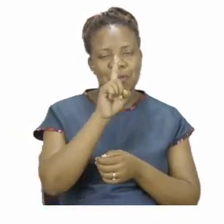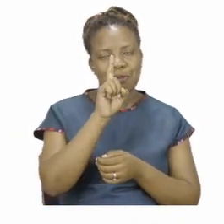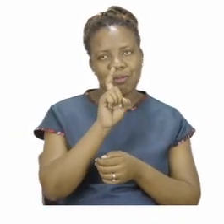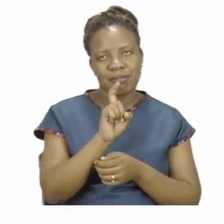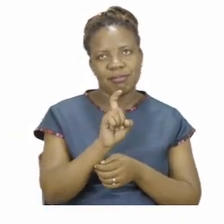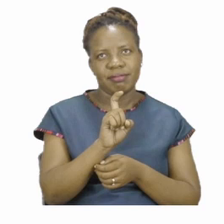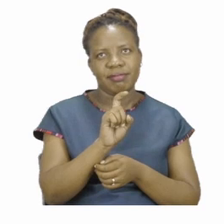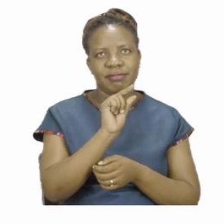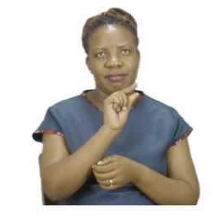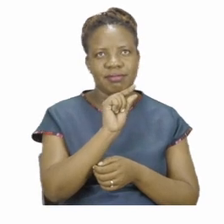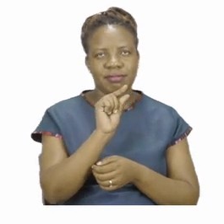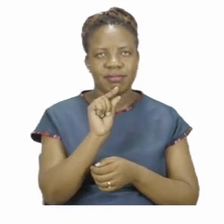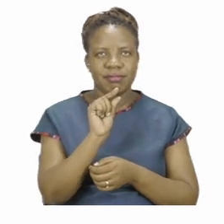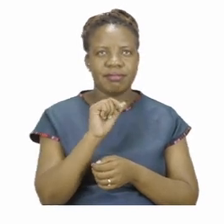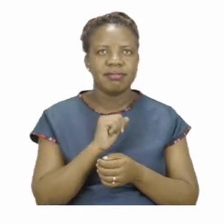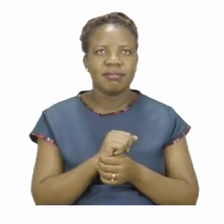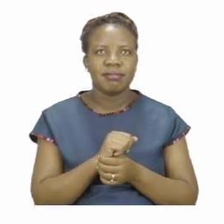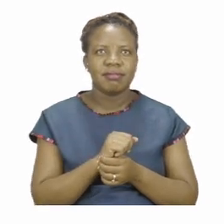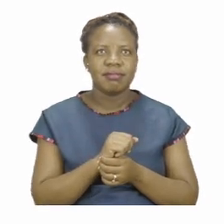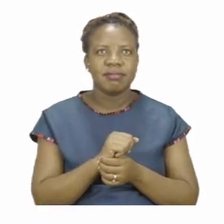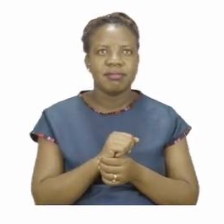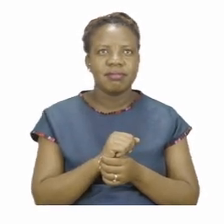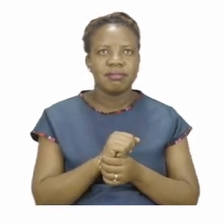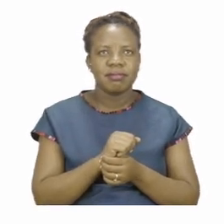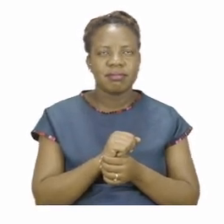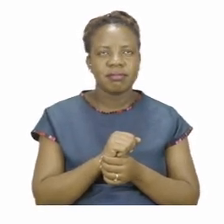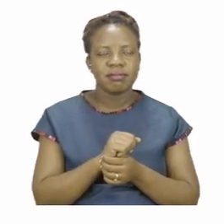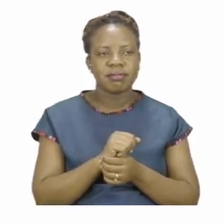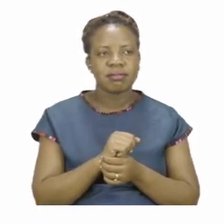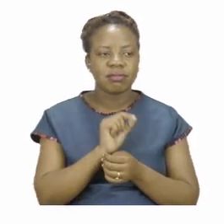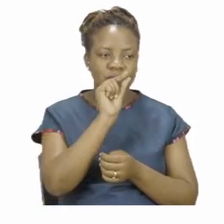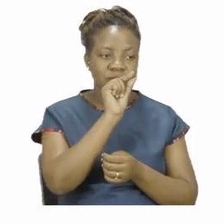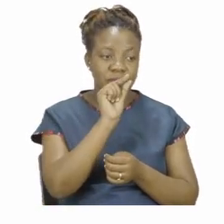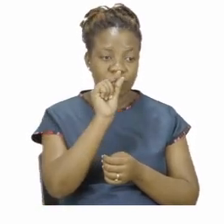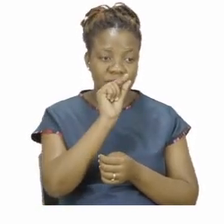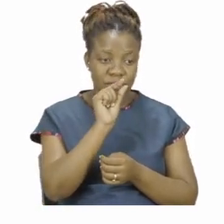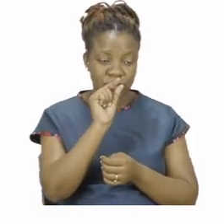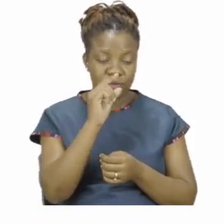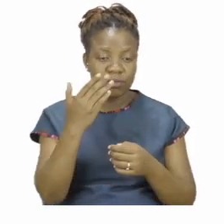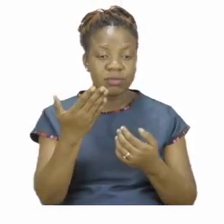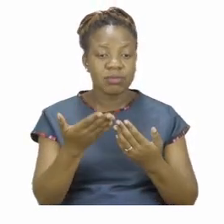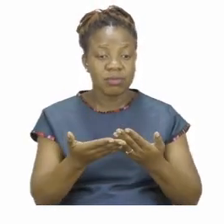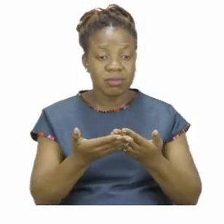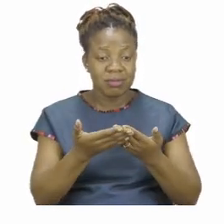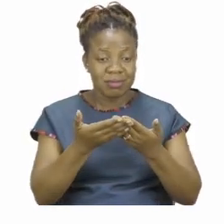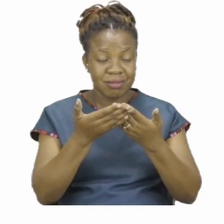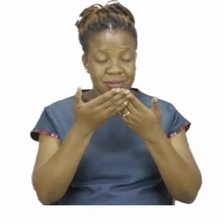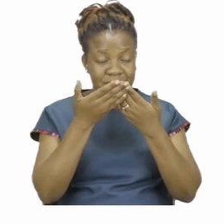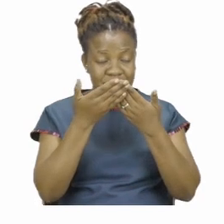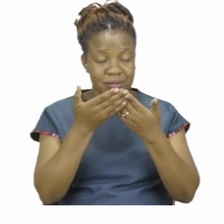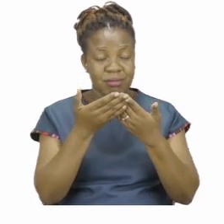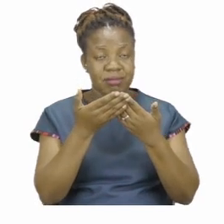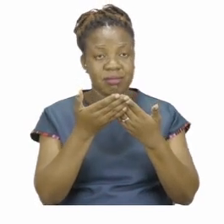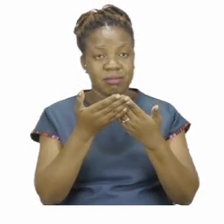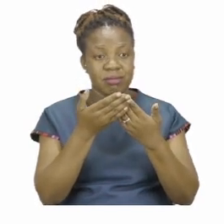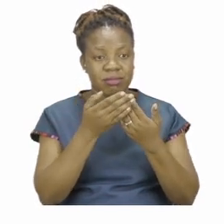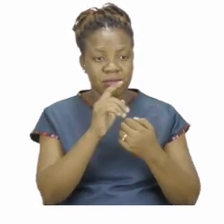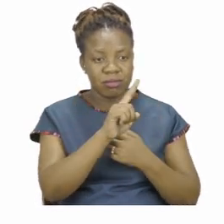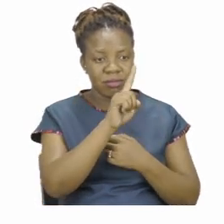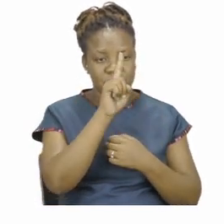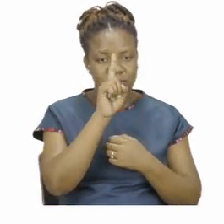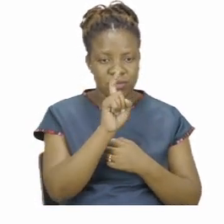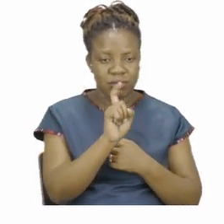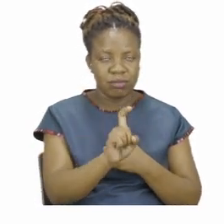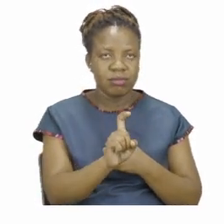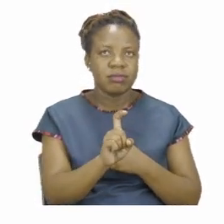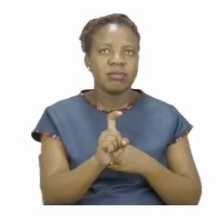words. Now, this is when we use words that help us ask questions. Remember, it starts with a question word and then